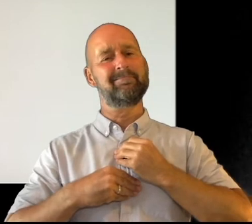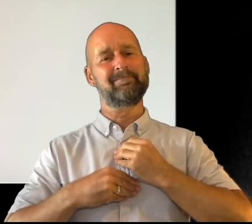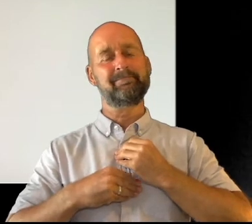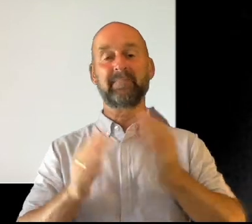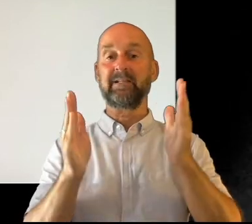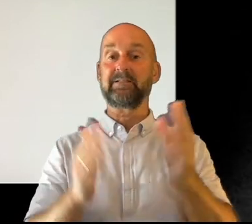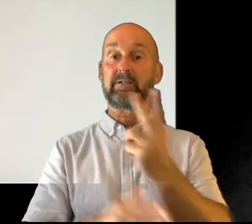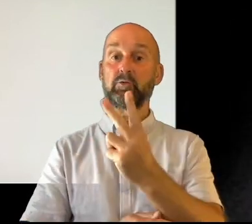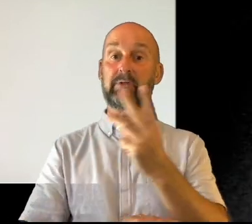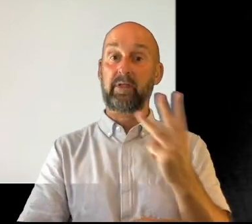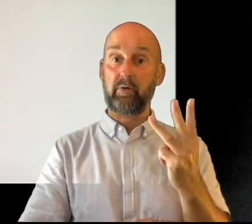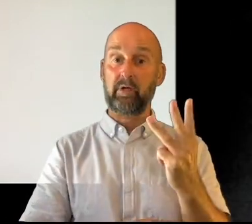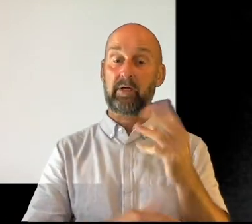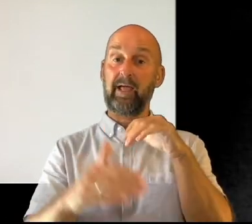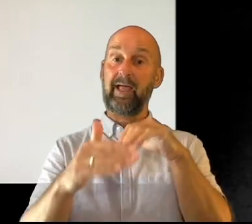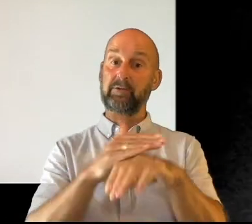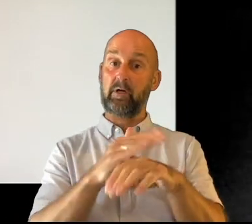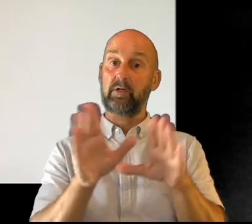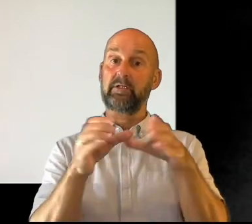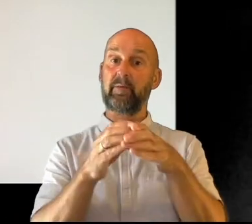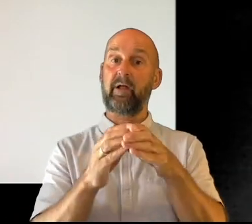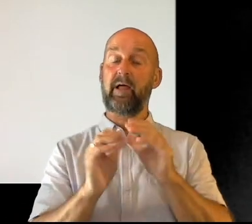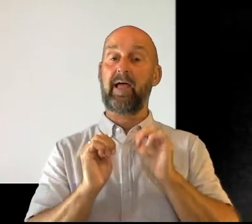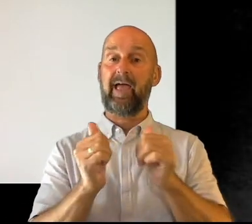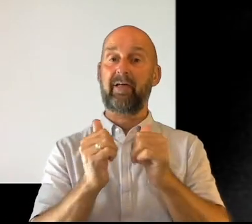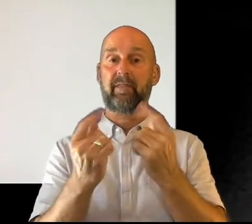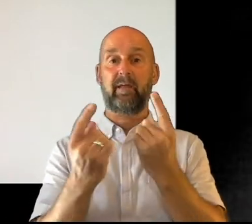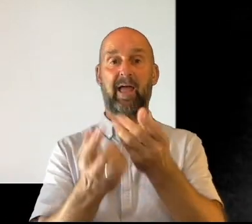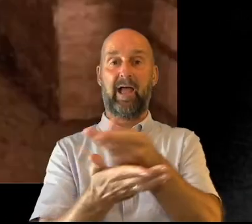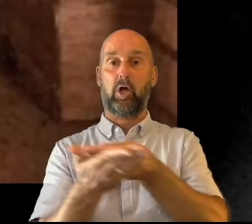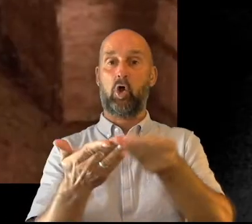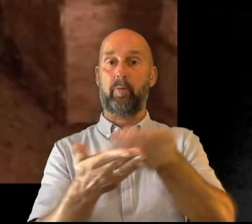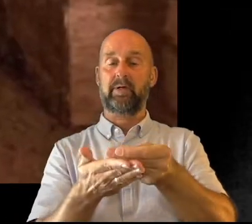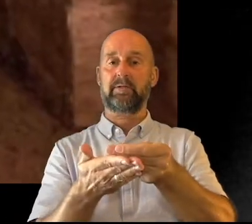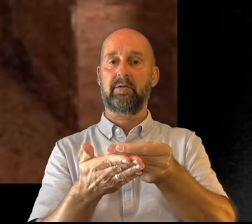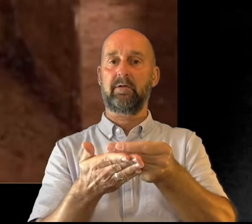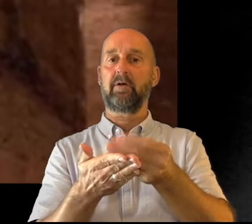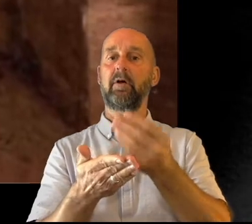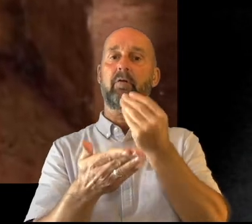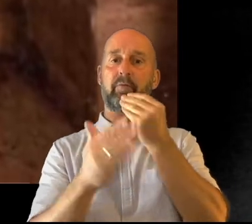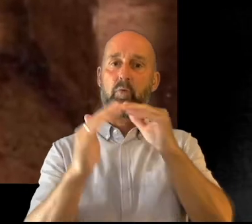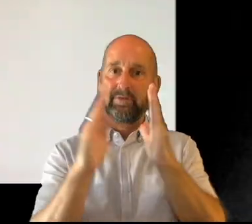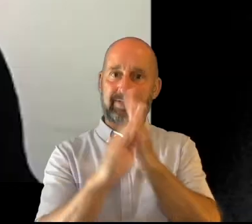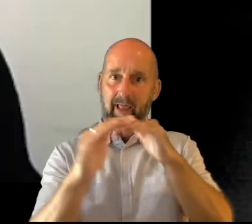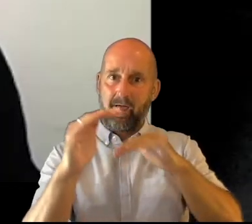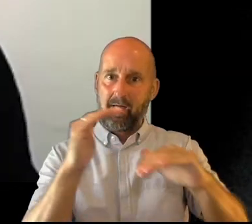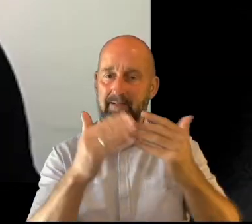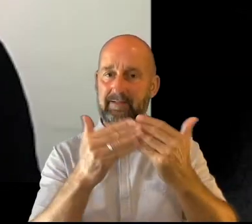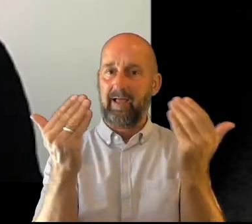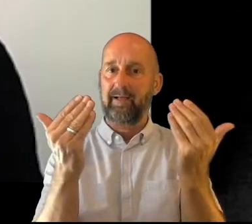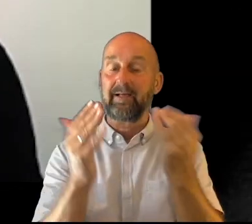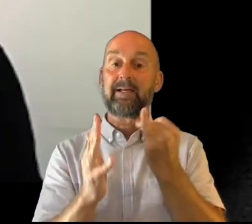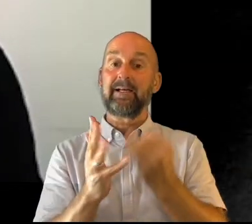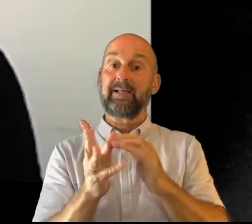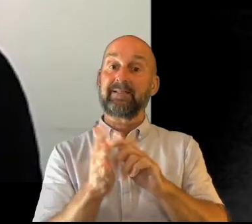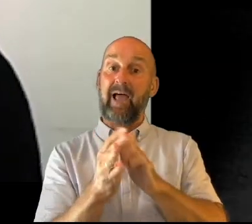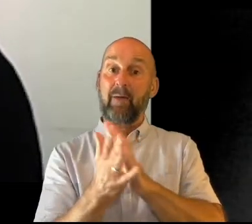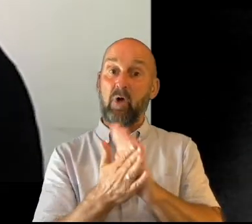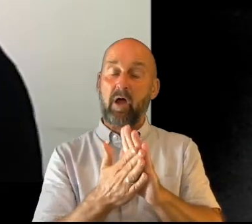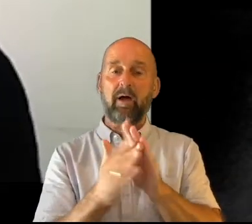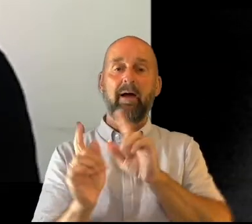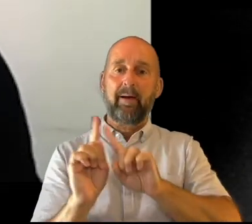Scene 23. Internal. Department of Health and Economics, food cellar. Day. We see Samrah start to